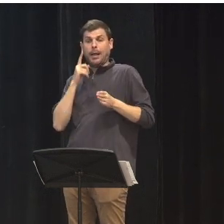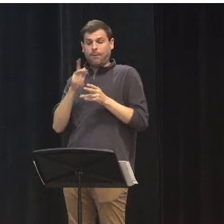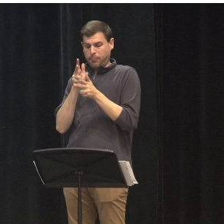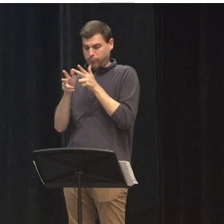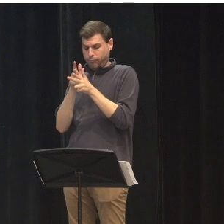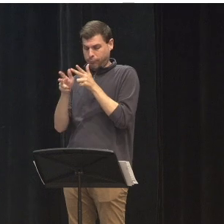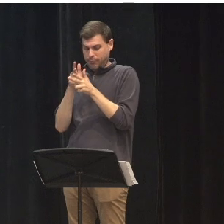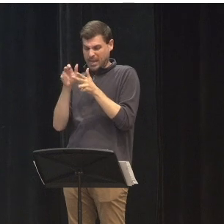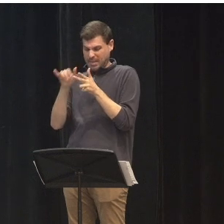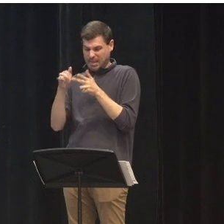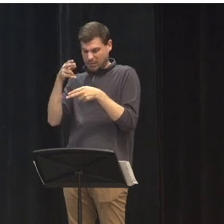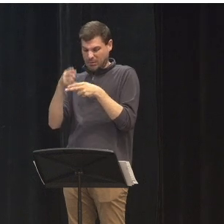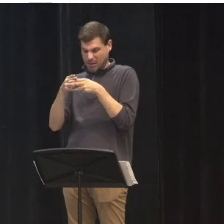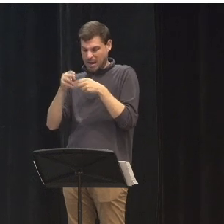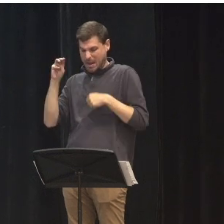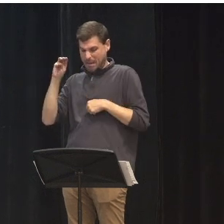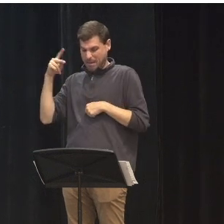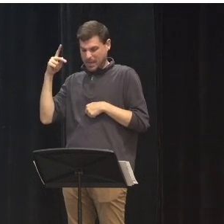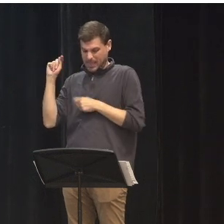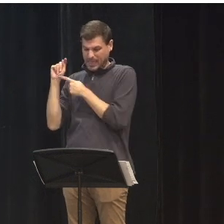EIS as an MPT plan,